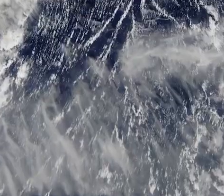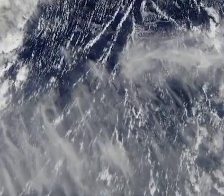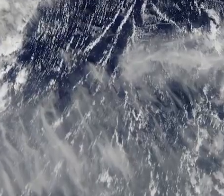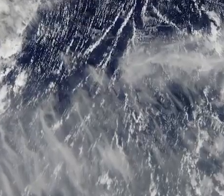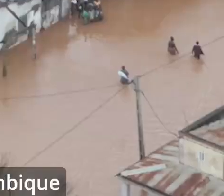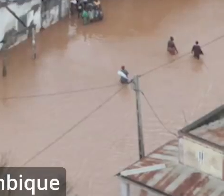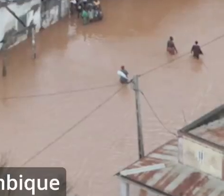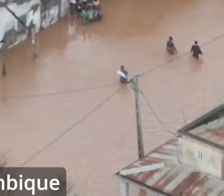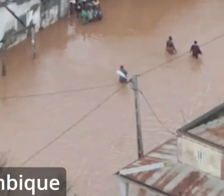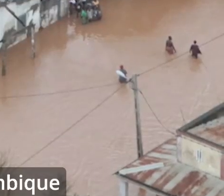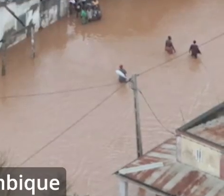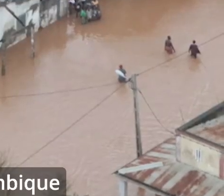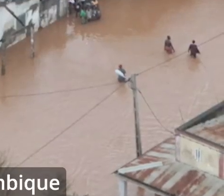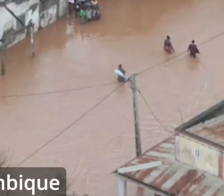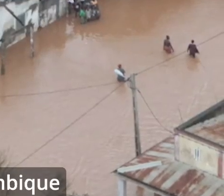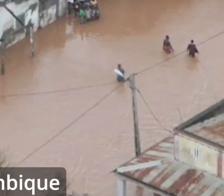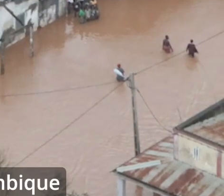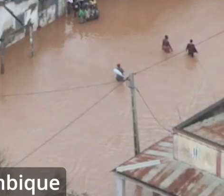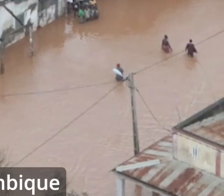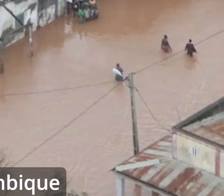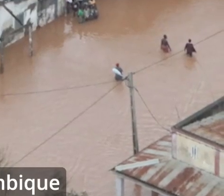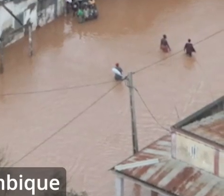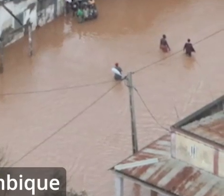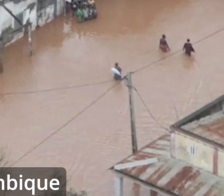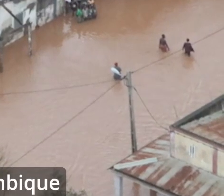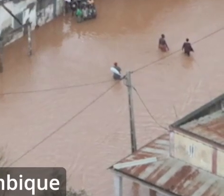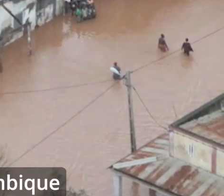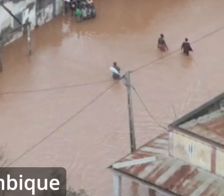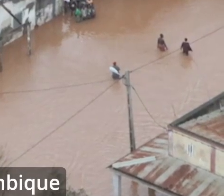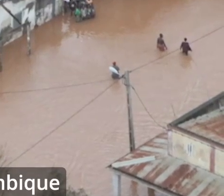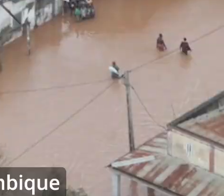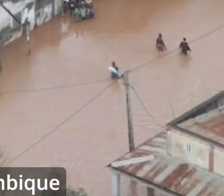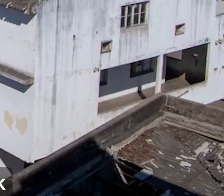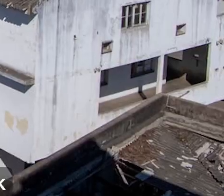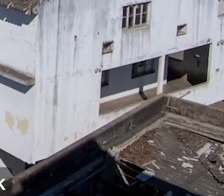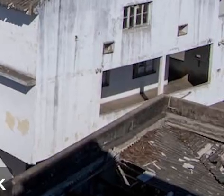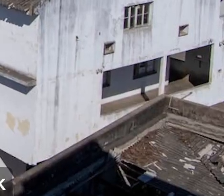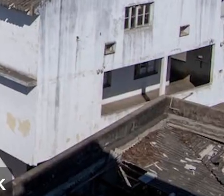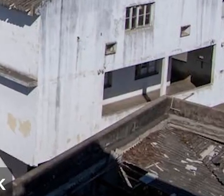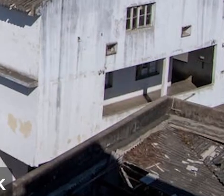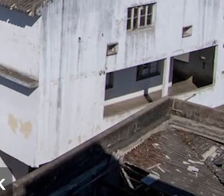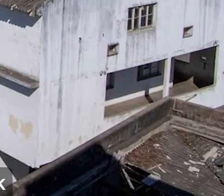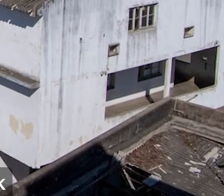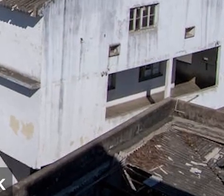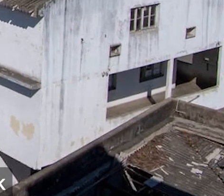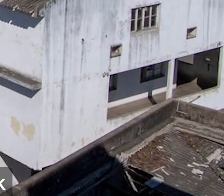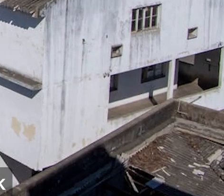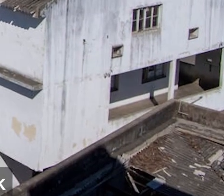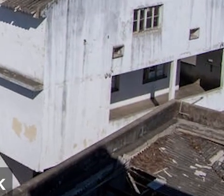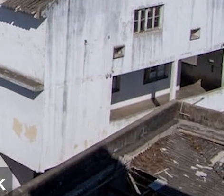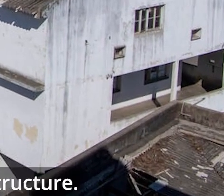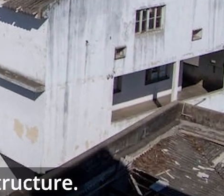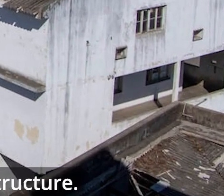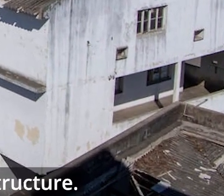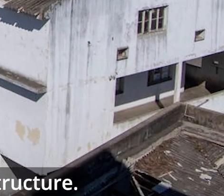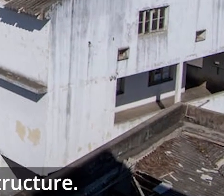Cyclone Idai caused over $1.4 billion worth of damage in Mozambique, with significant damage to the transport